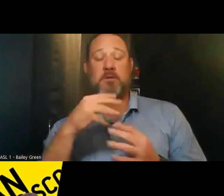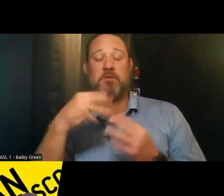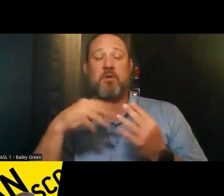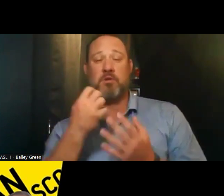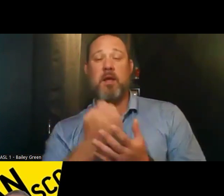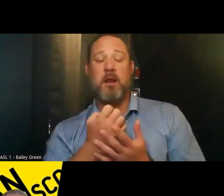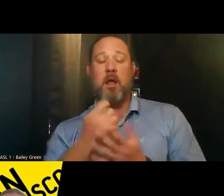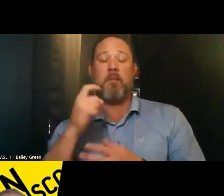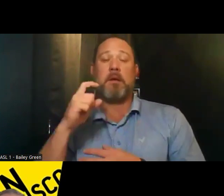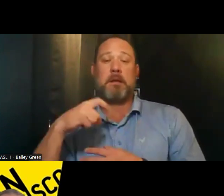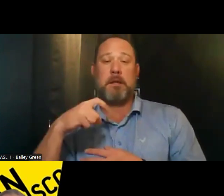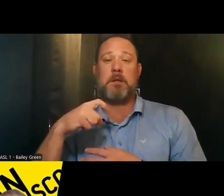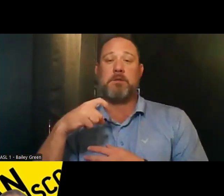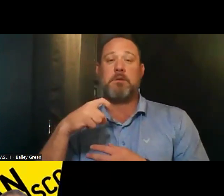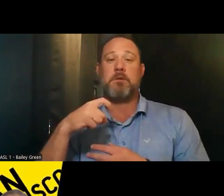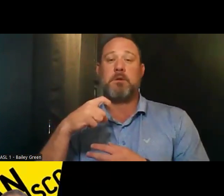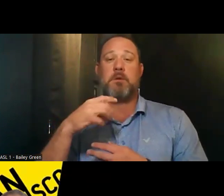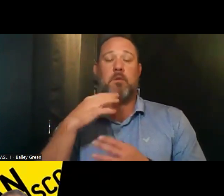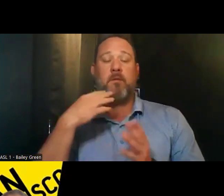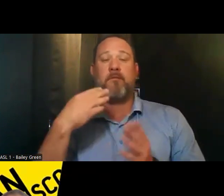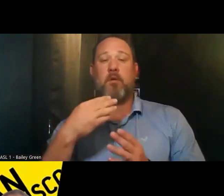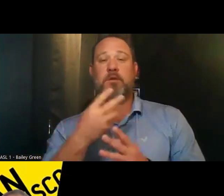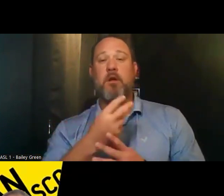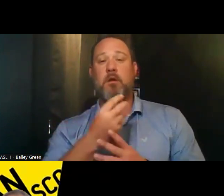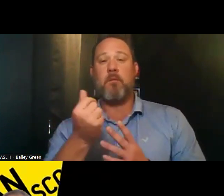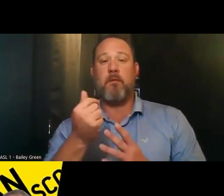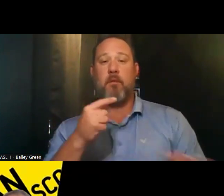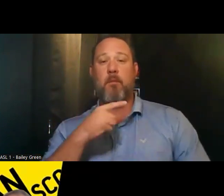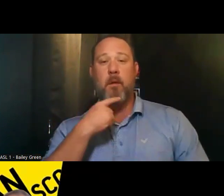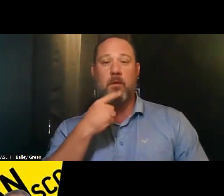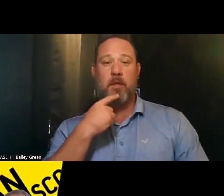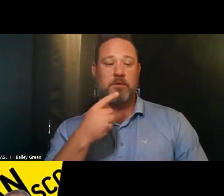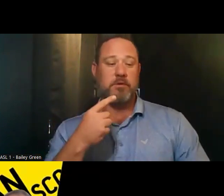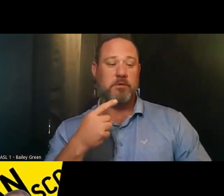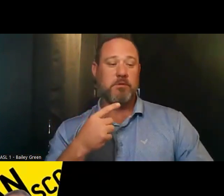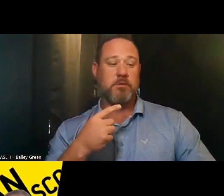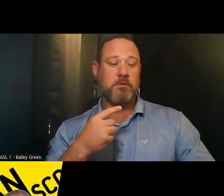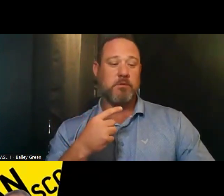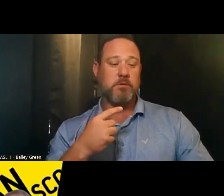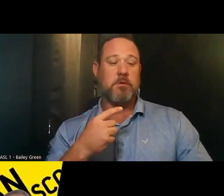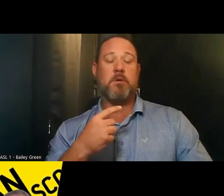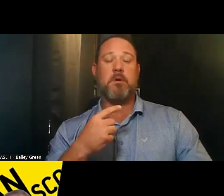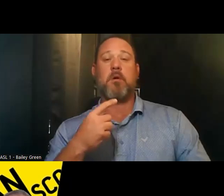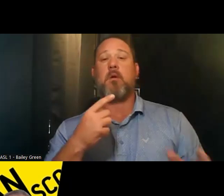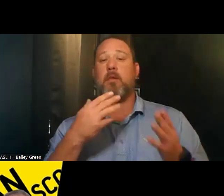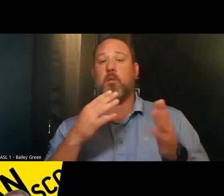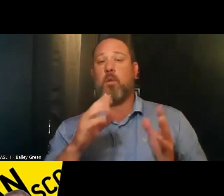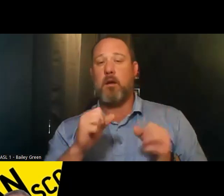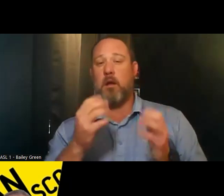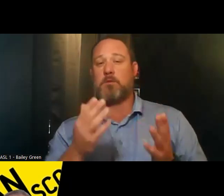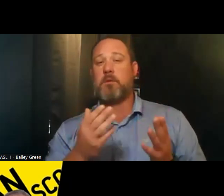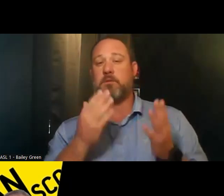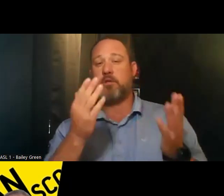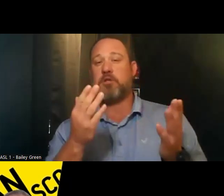we're focusing on, a number of populations. But I think there's a way that we can make some